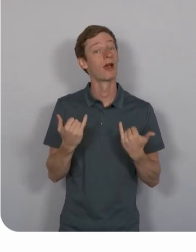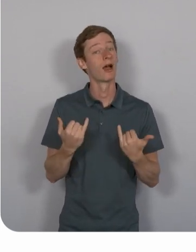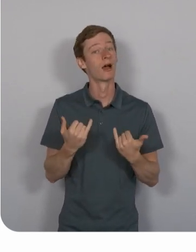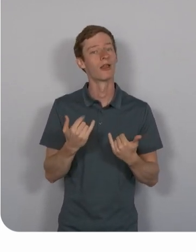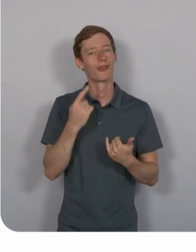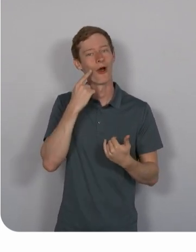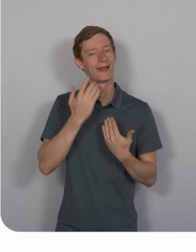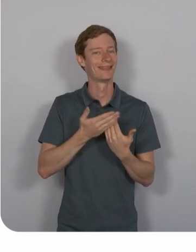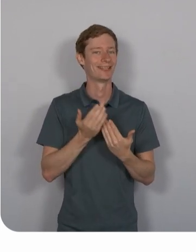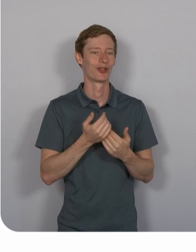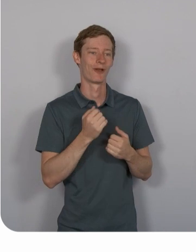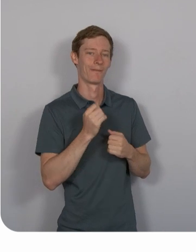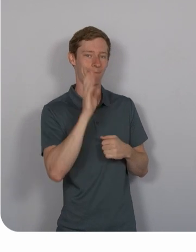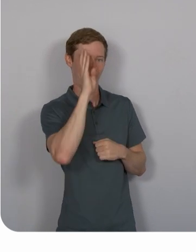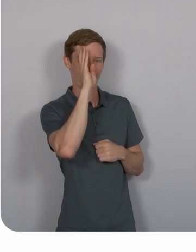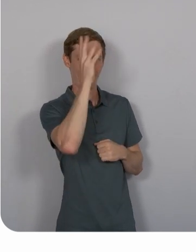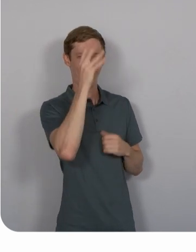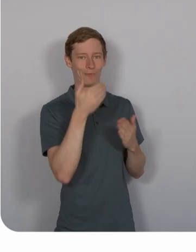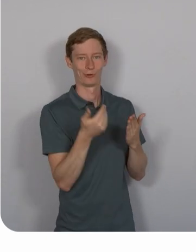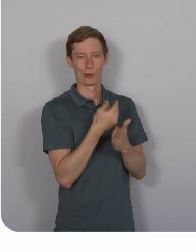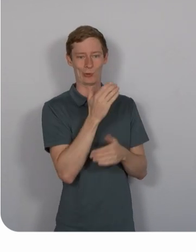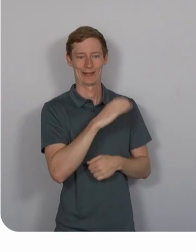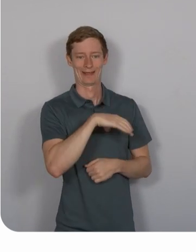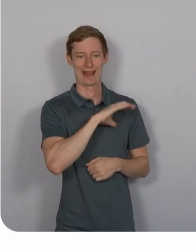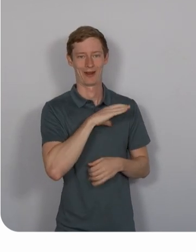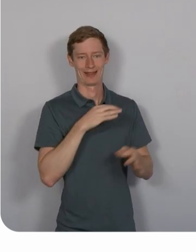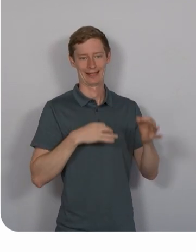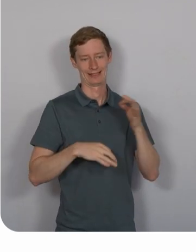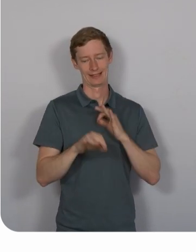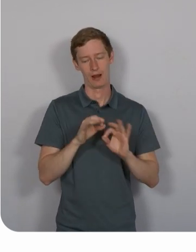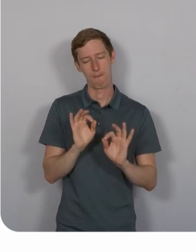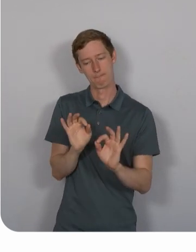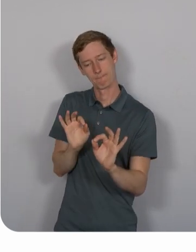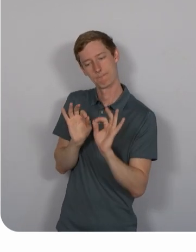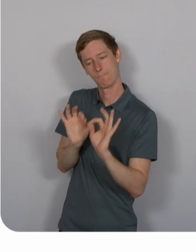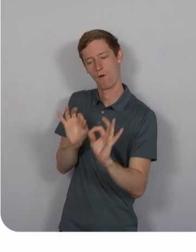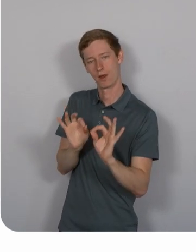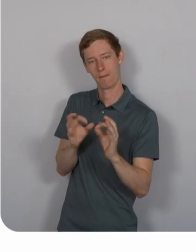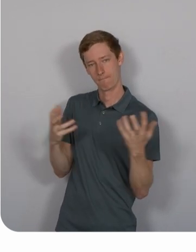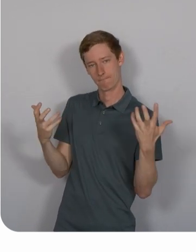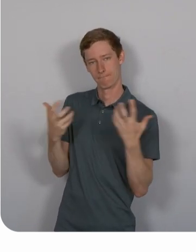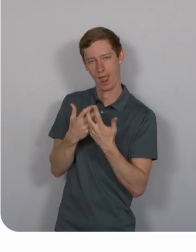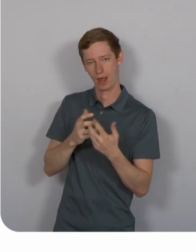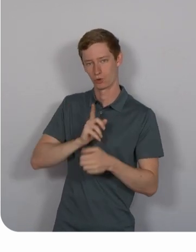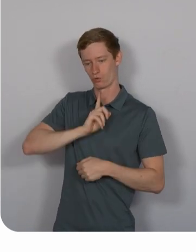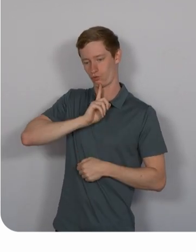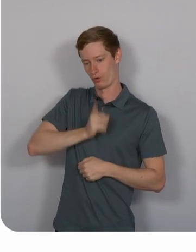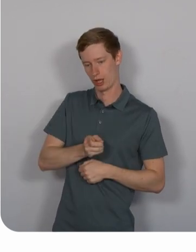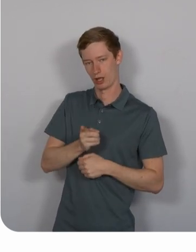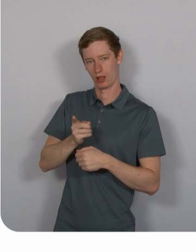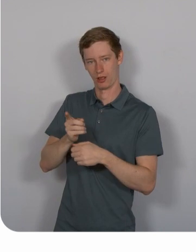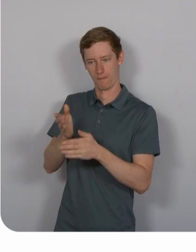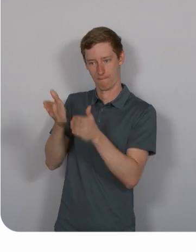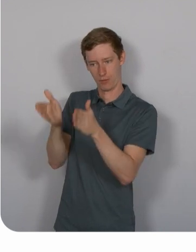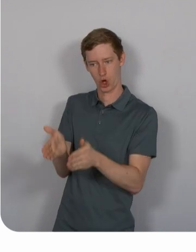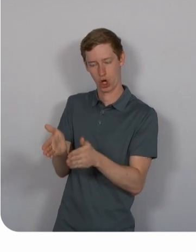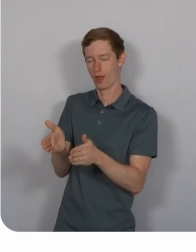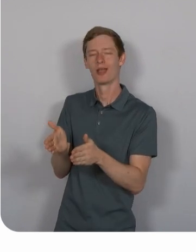up some new characters rather than trying to make something that has perfect fidelity to a kind of a real creator. But we'll get